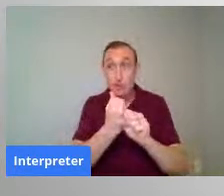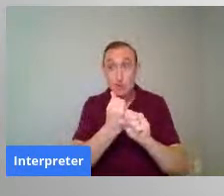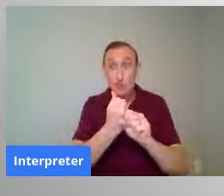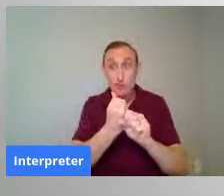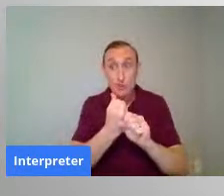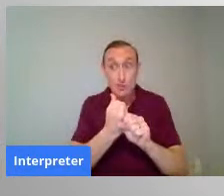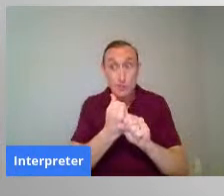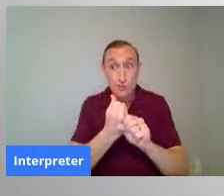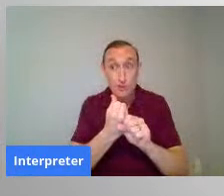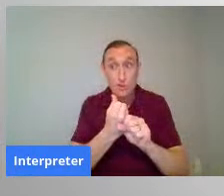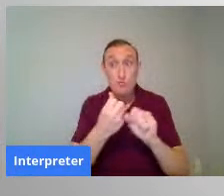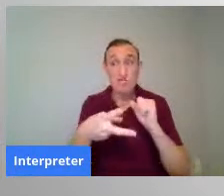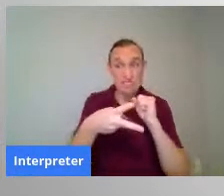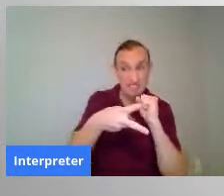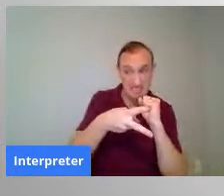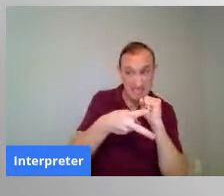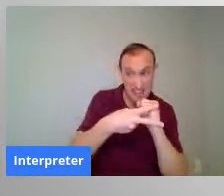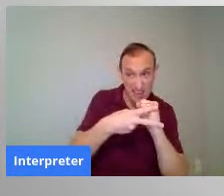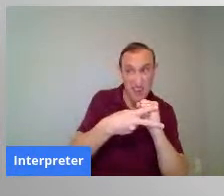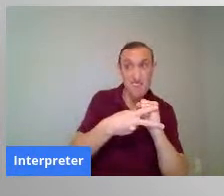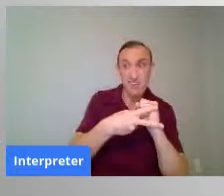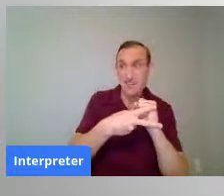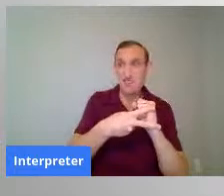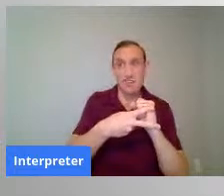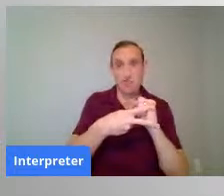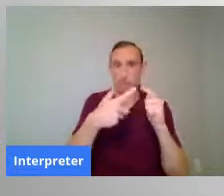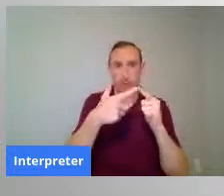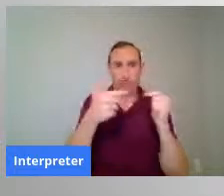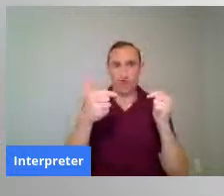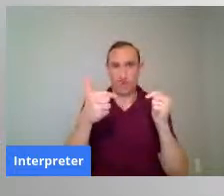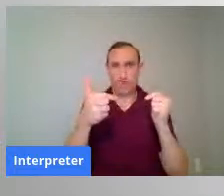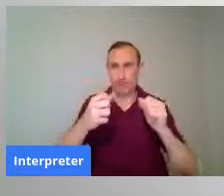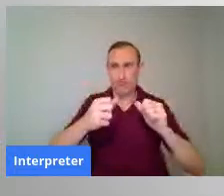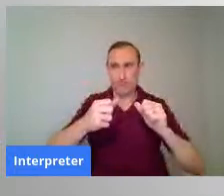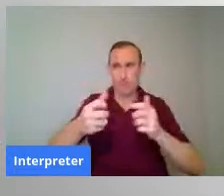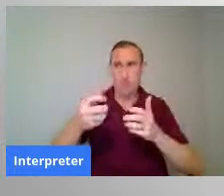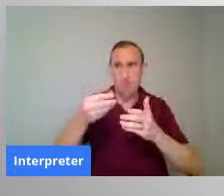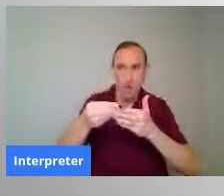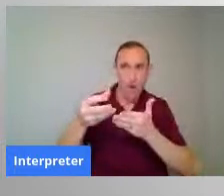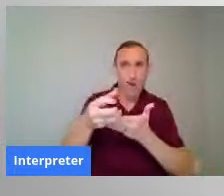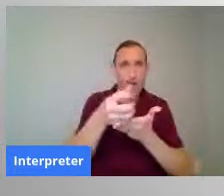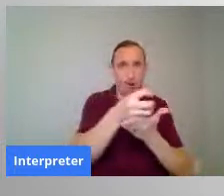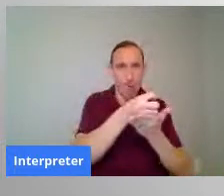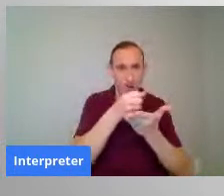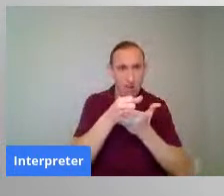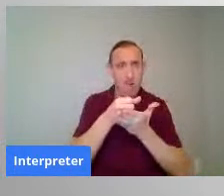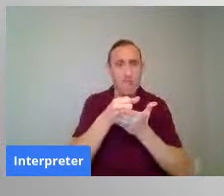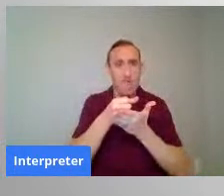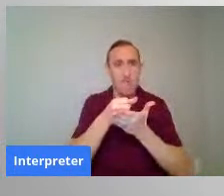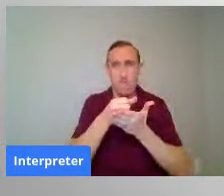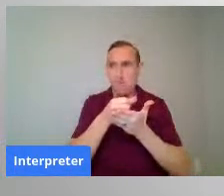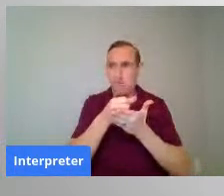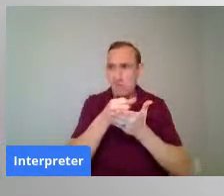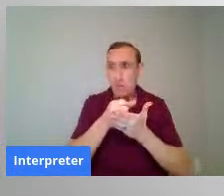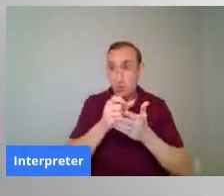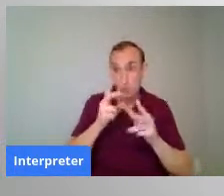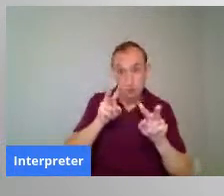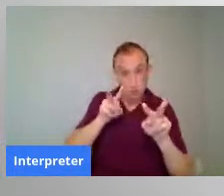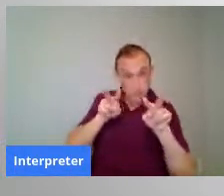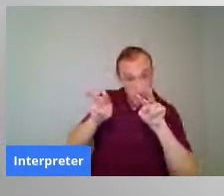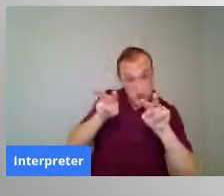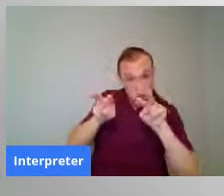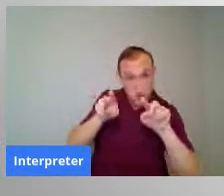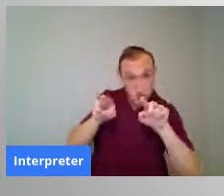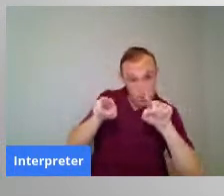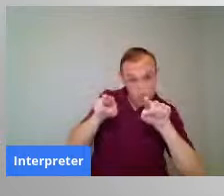not only savings, but strong revenue collections. And so if you look at both our cash